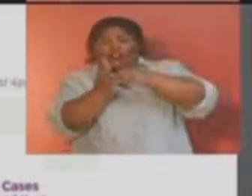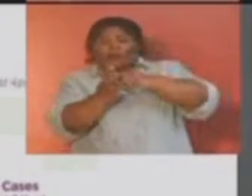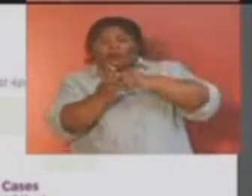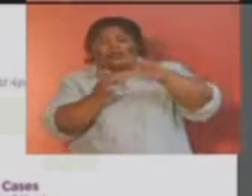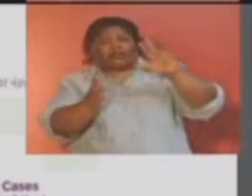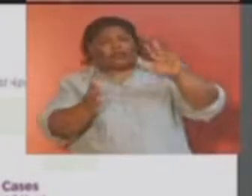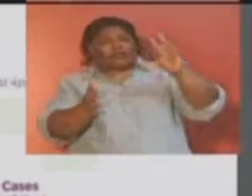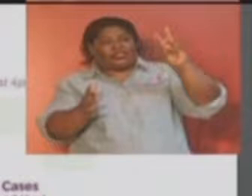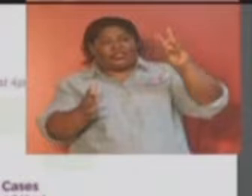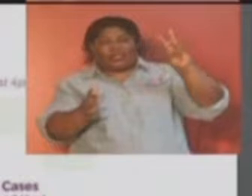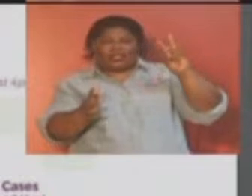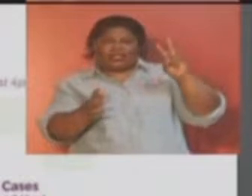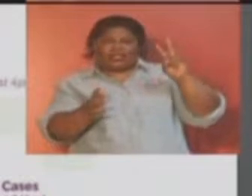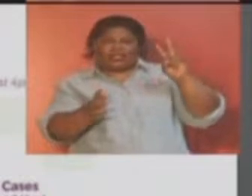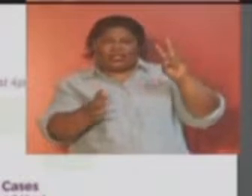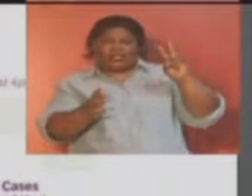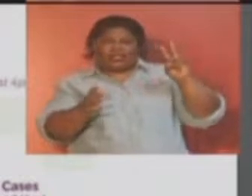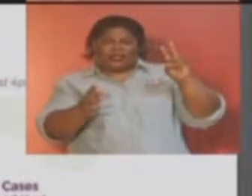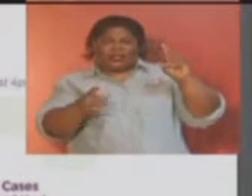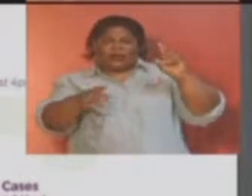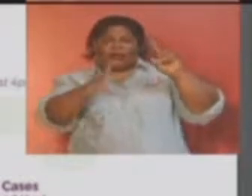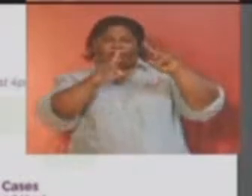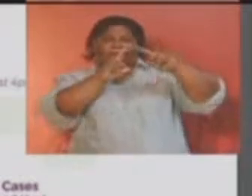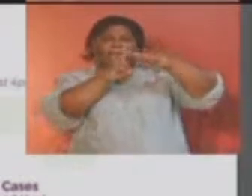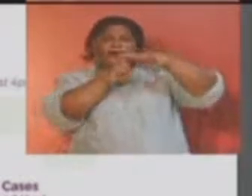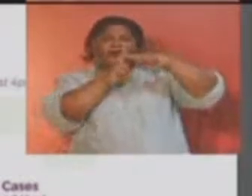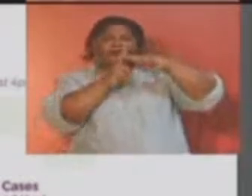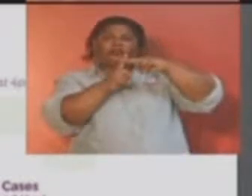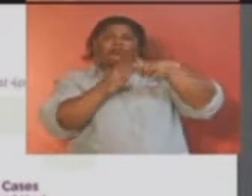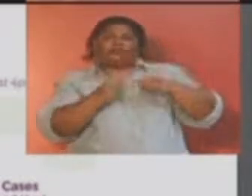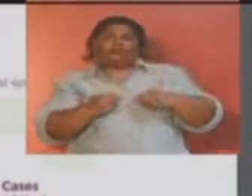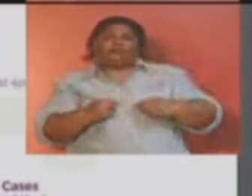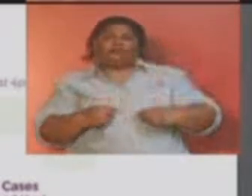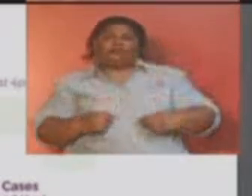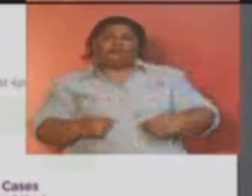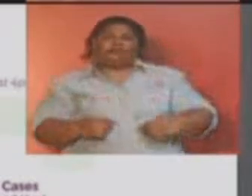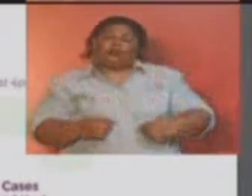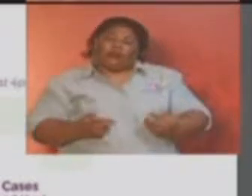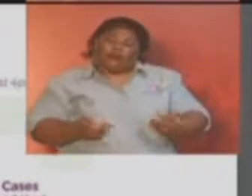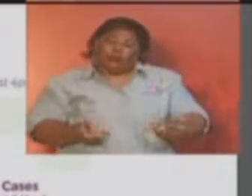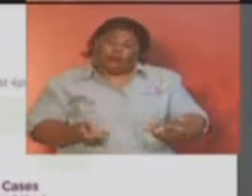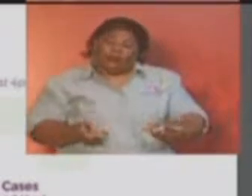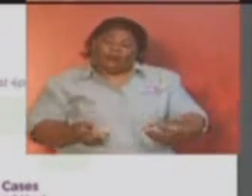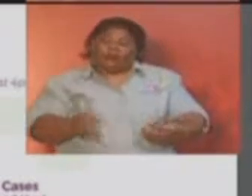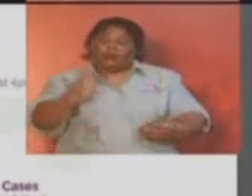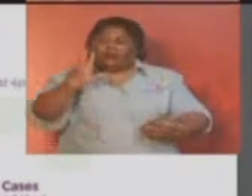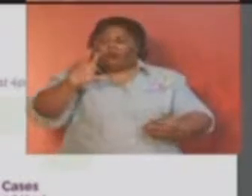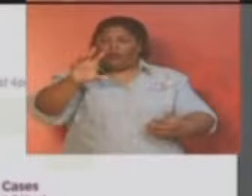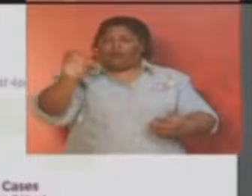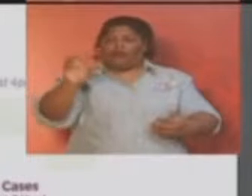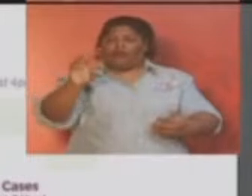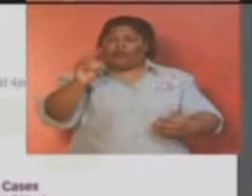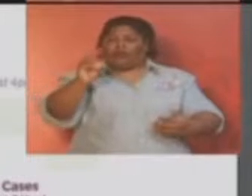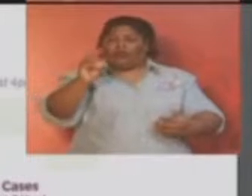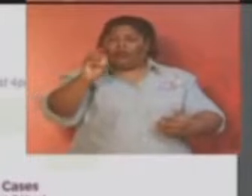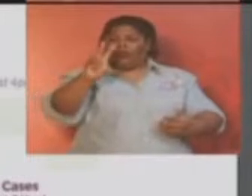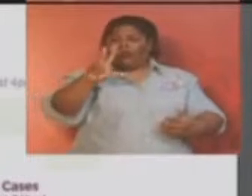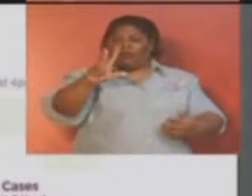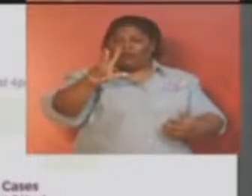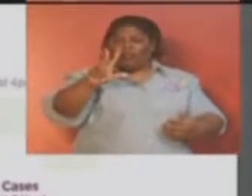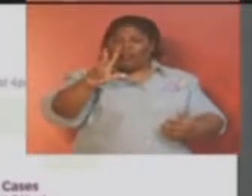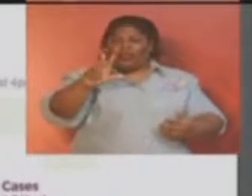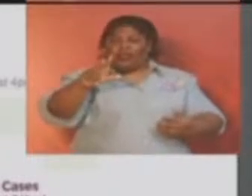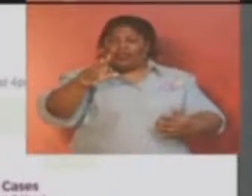3,236 active positive cases. Out of those active positives, we have 303 persons